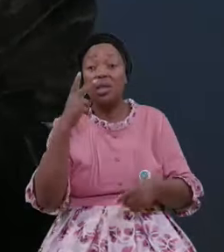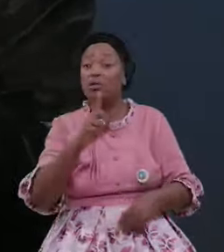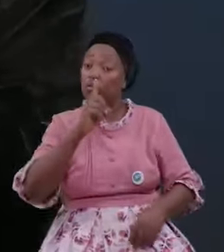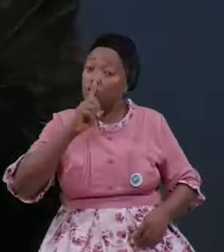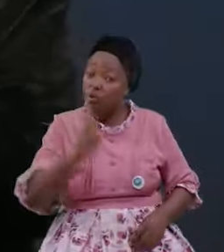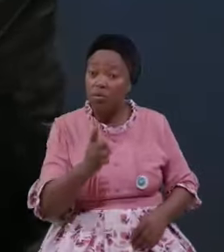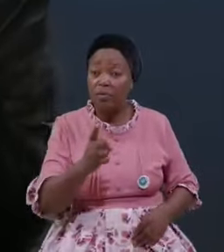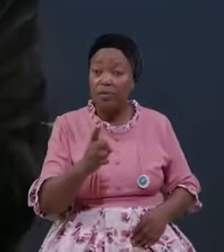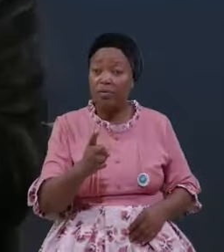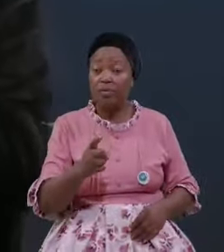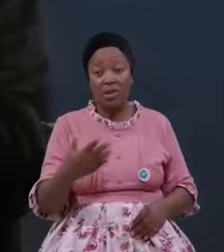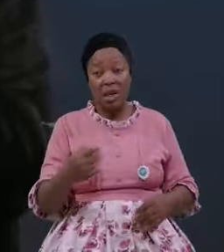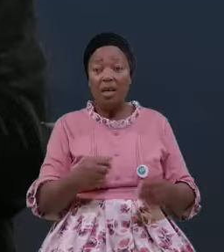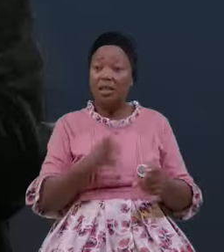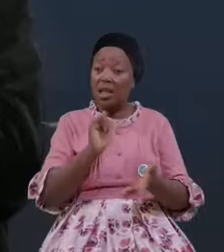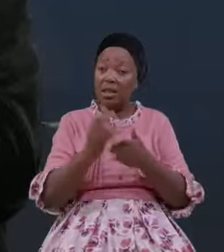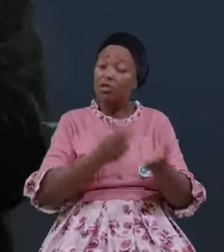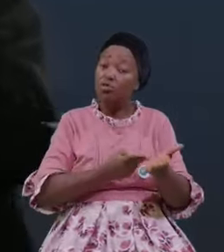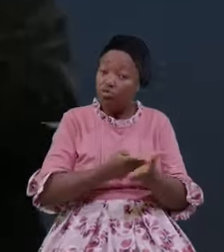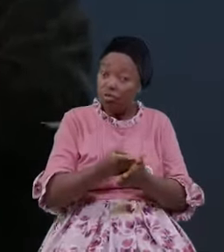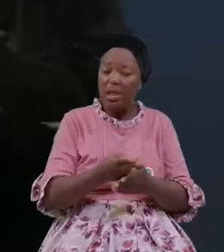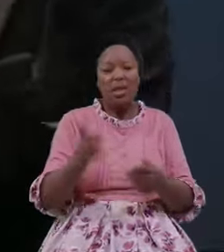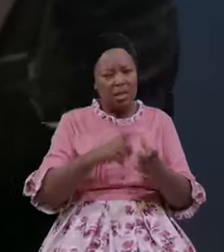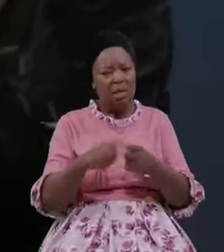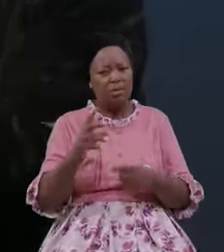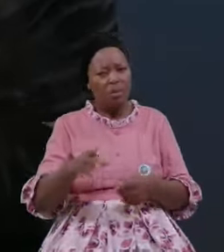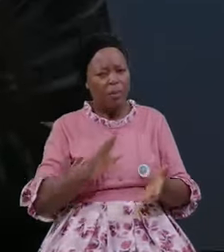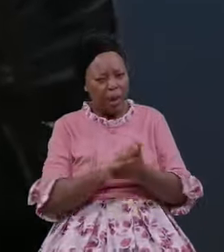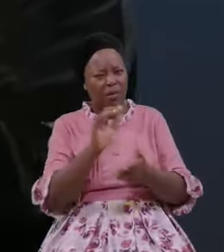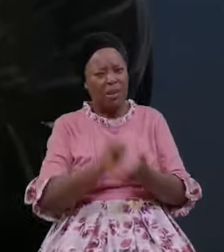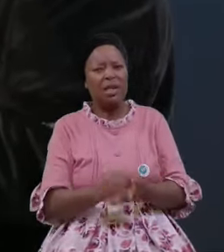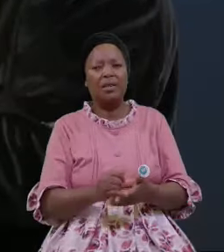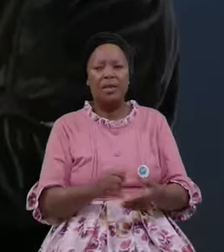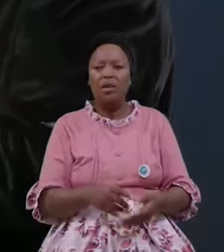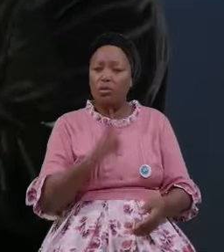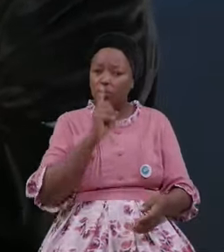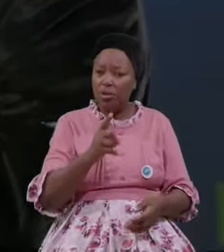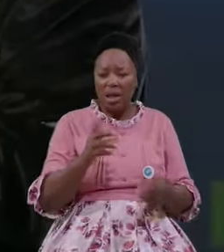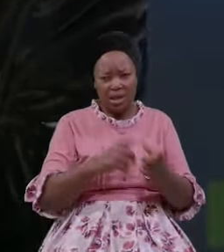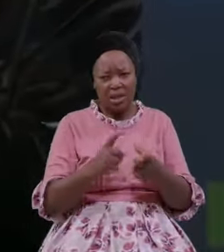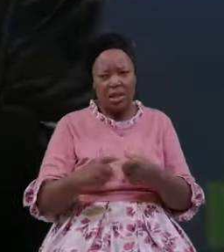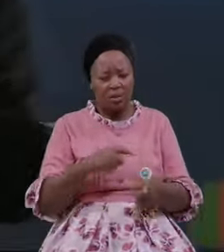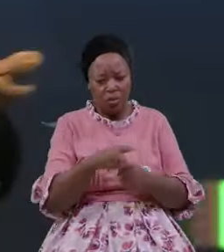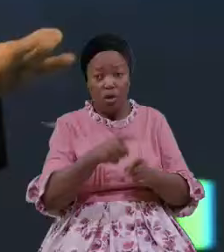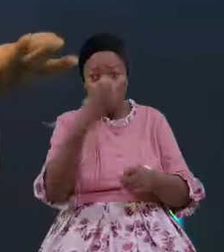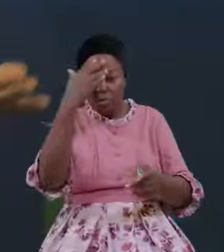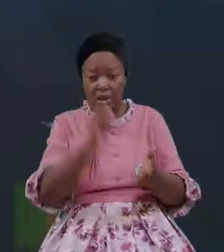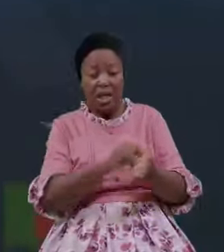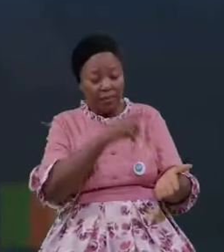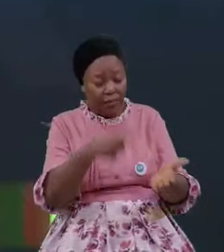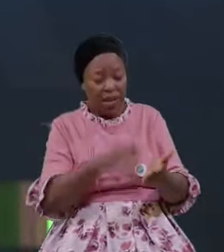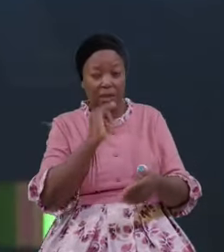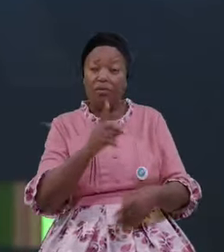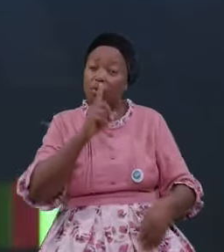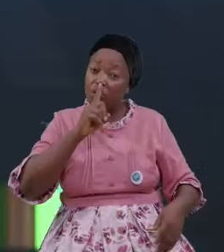not believe the fact? He says, when you know this is for real, will not